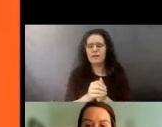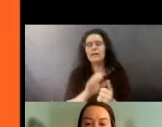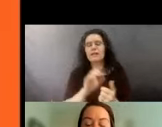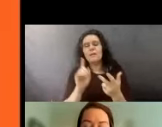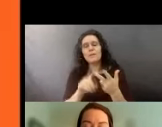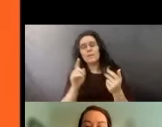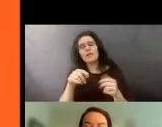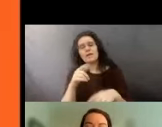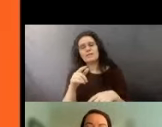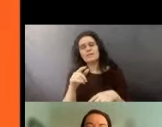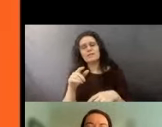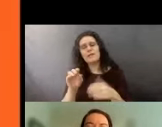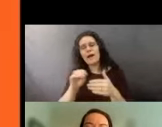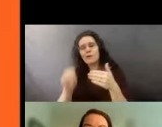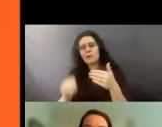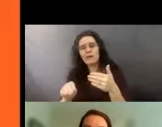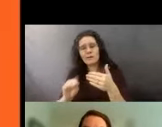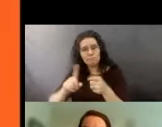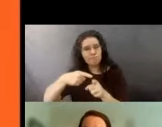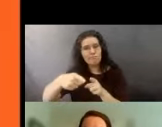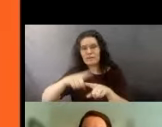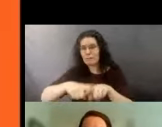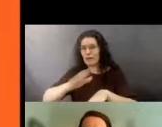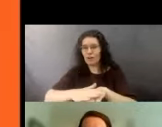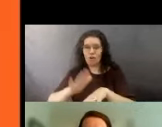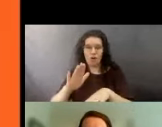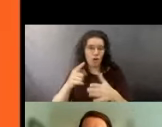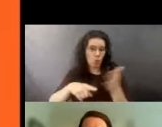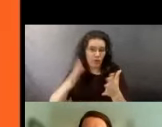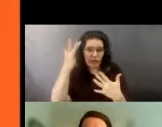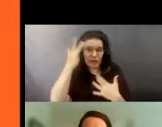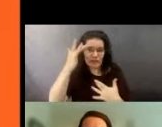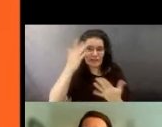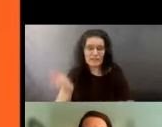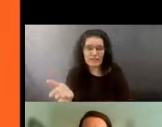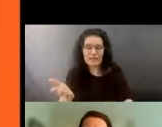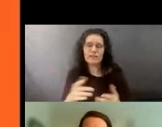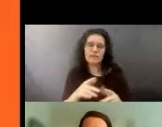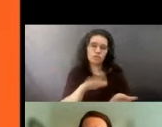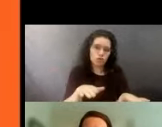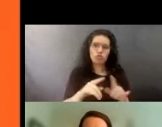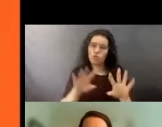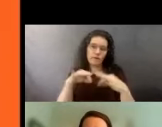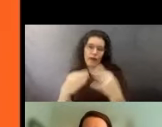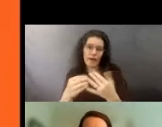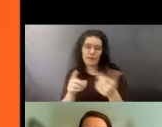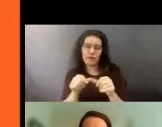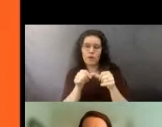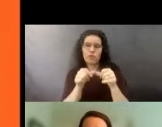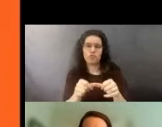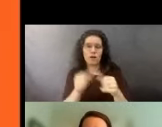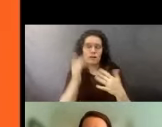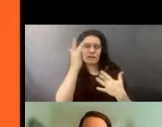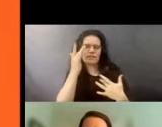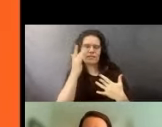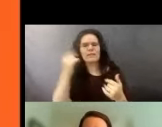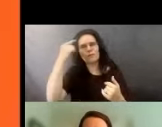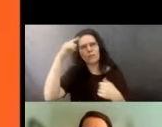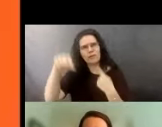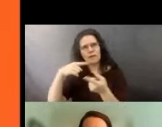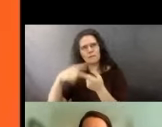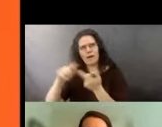diseases. So for children with chronic diseases or families with chronic diseases, this could mean thinking about how legal service